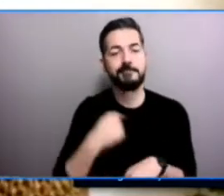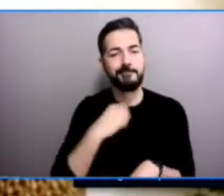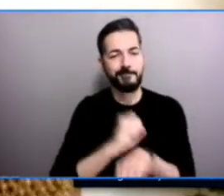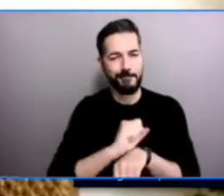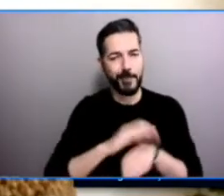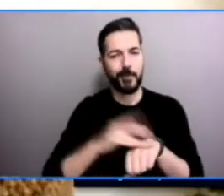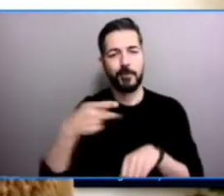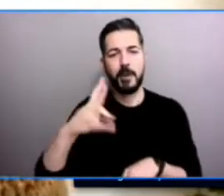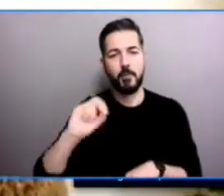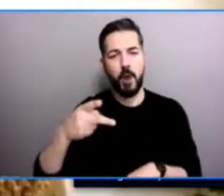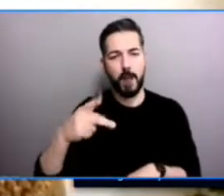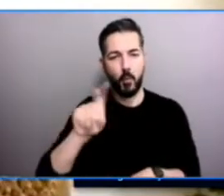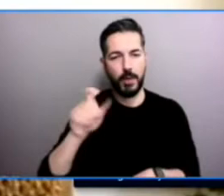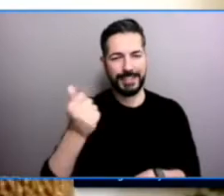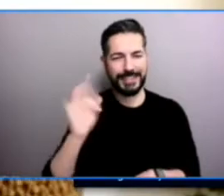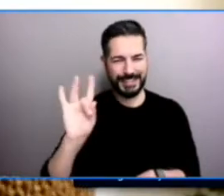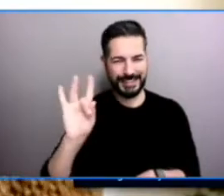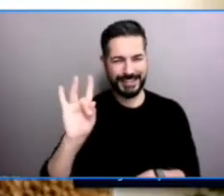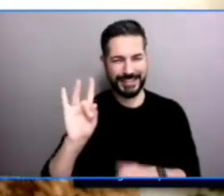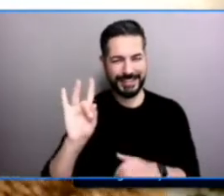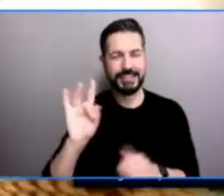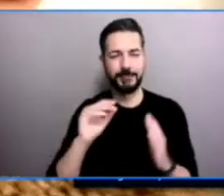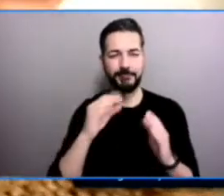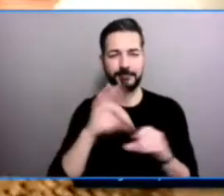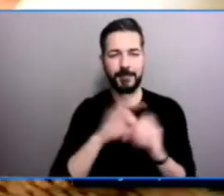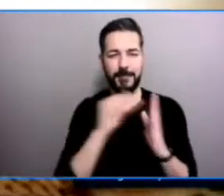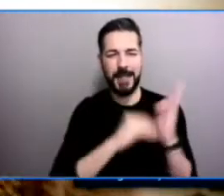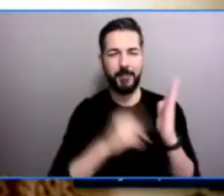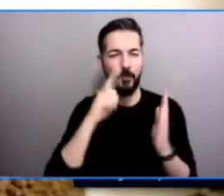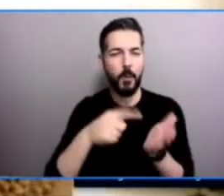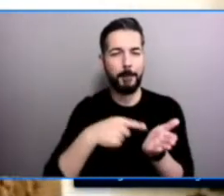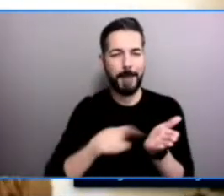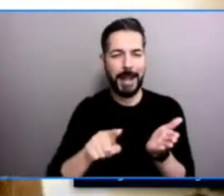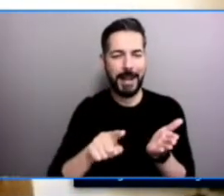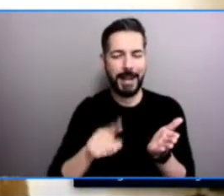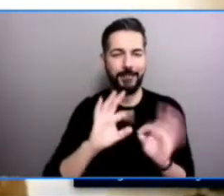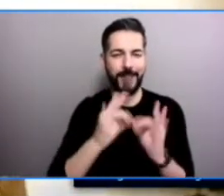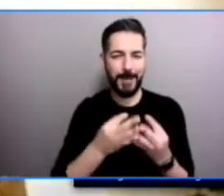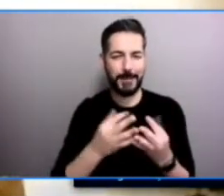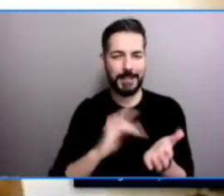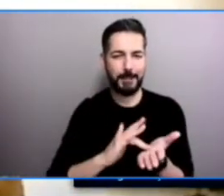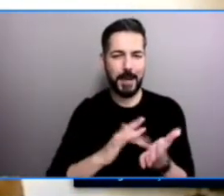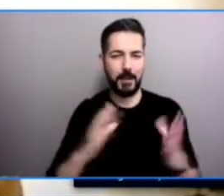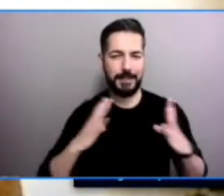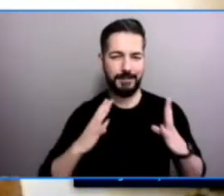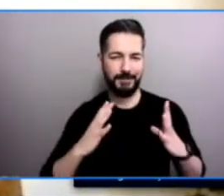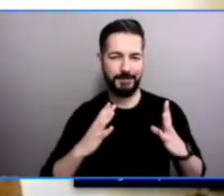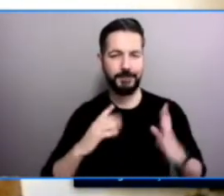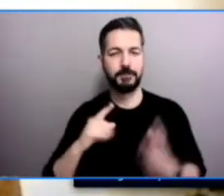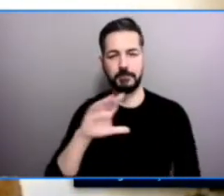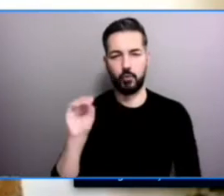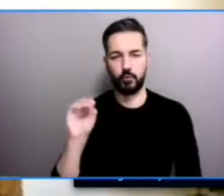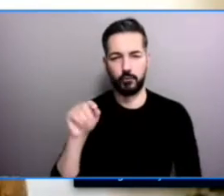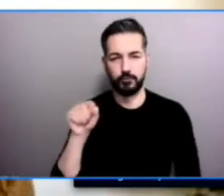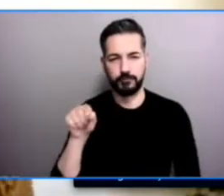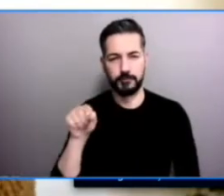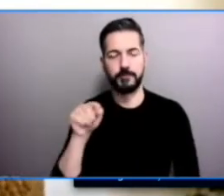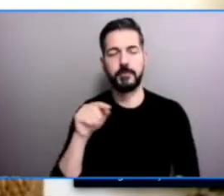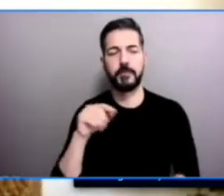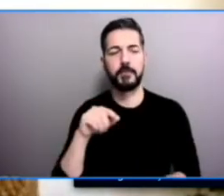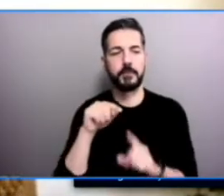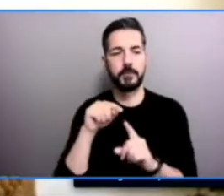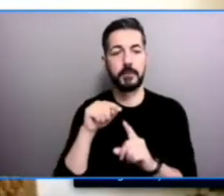questions to the Q&A throughout this conversation, and our panelists will answer as many as we can at the end. So let's begin.